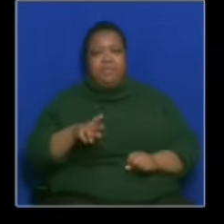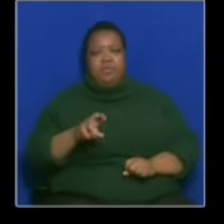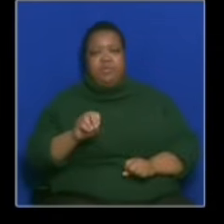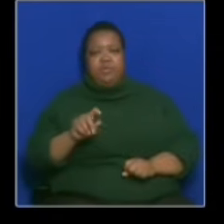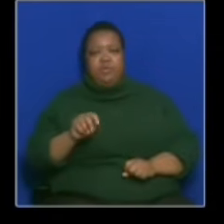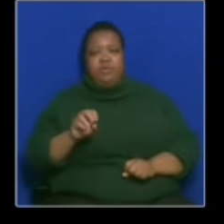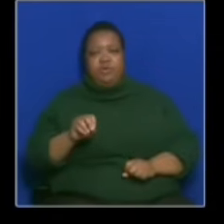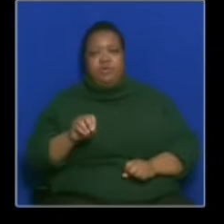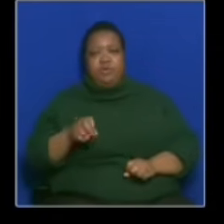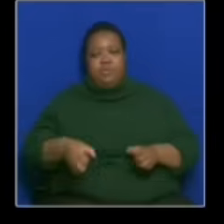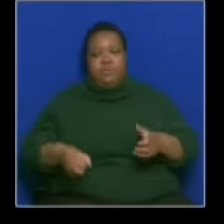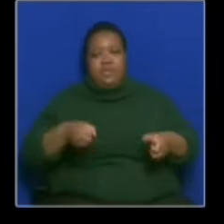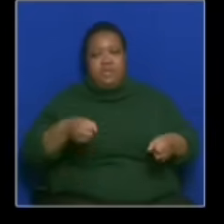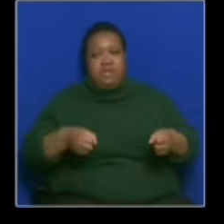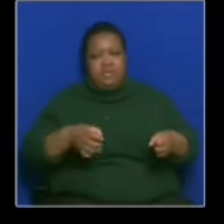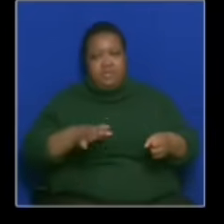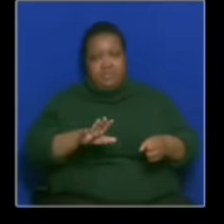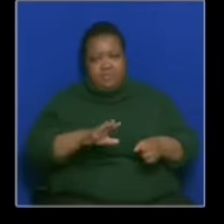Not only does he